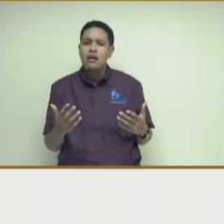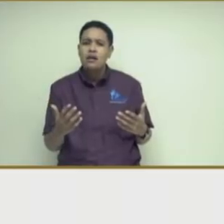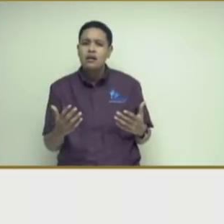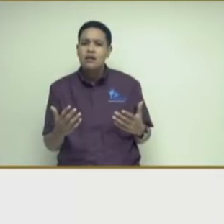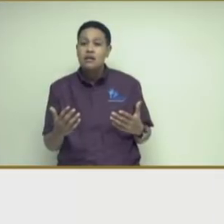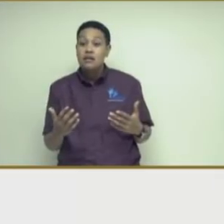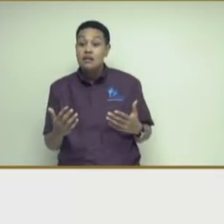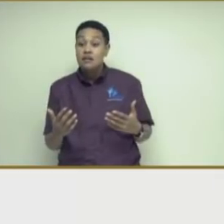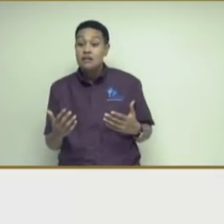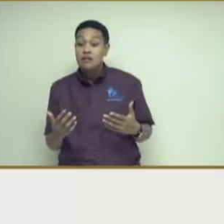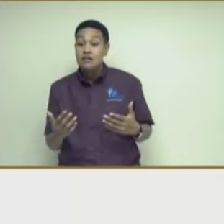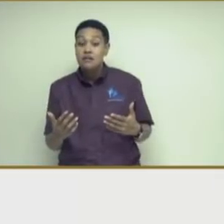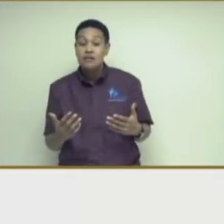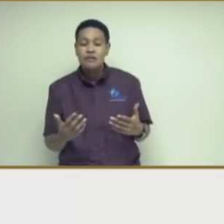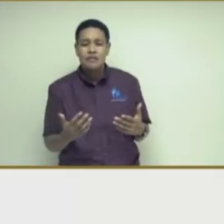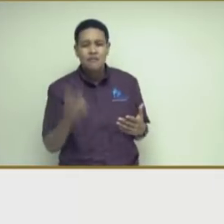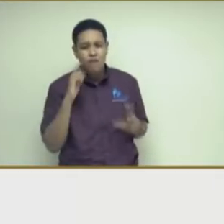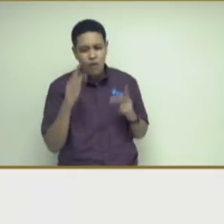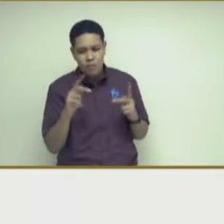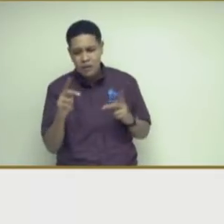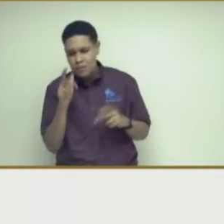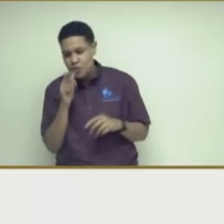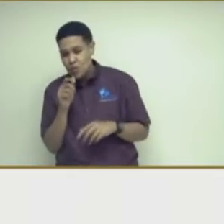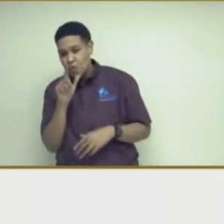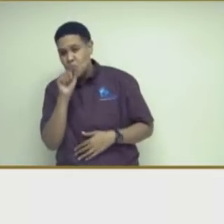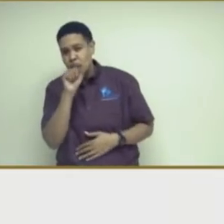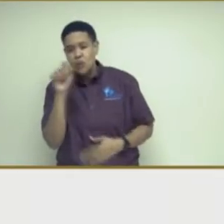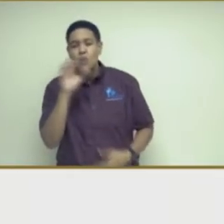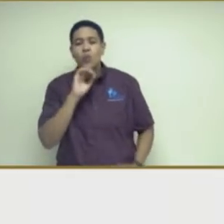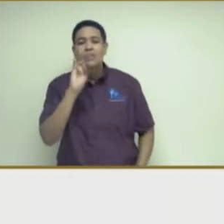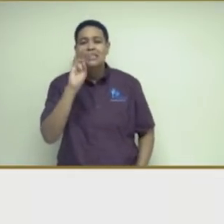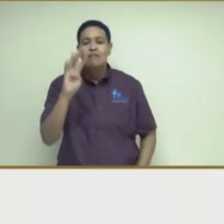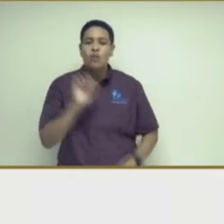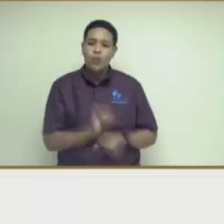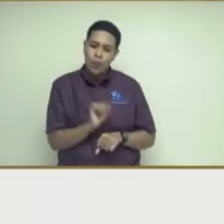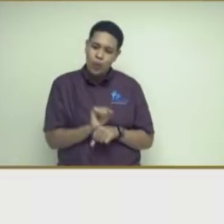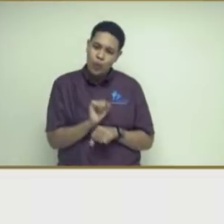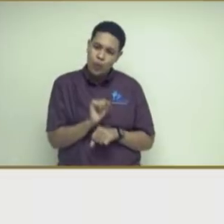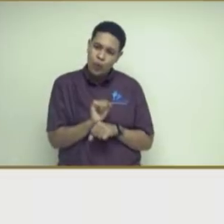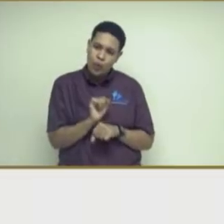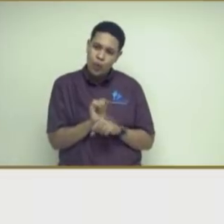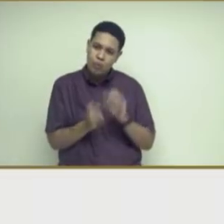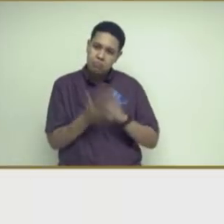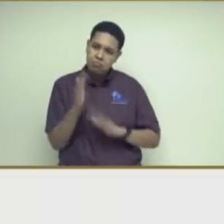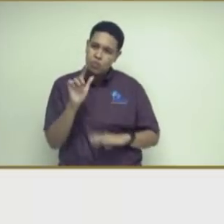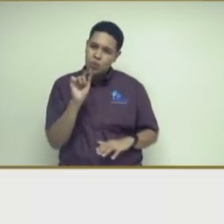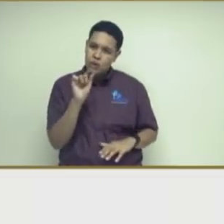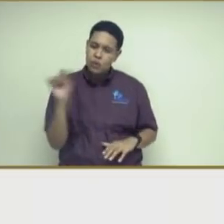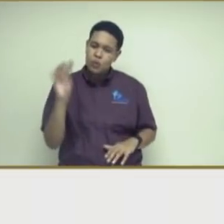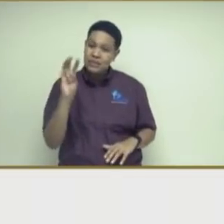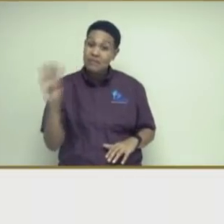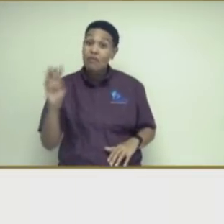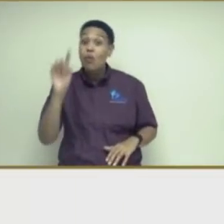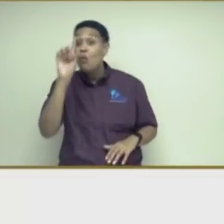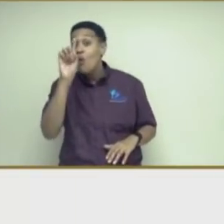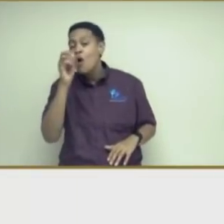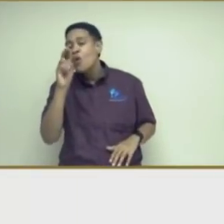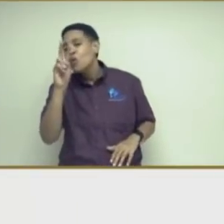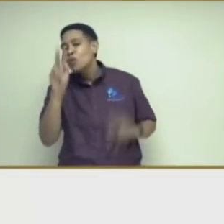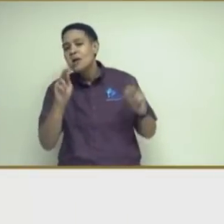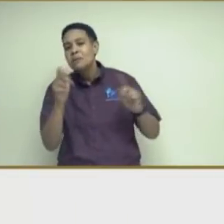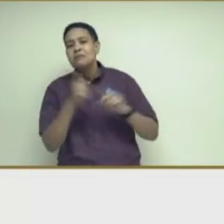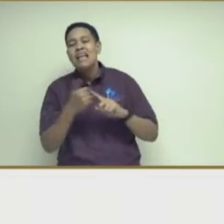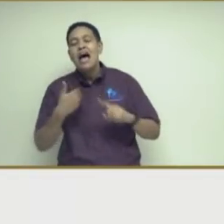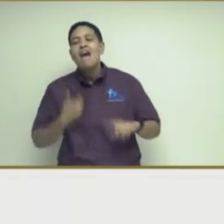For persons, we look at our workforce, 20 to 64. 1 out of 2 persons had